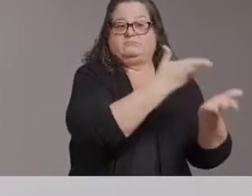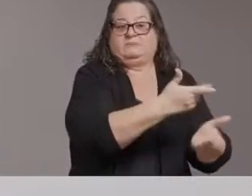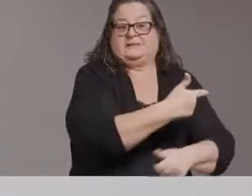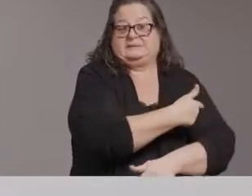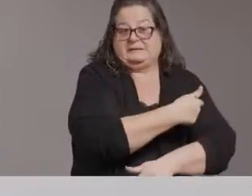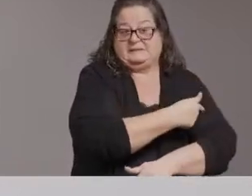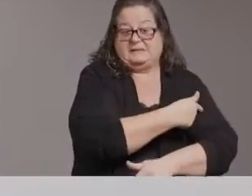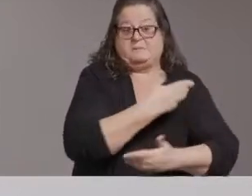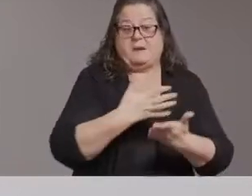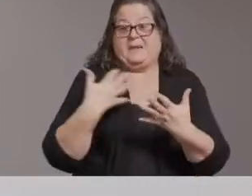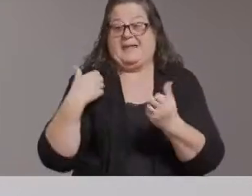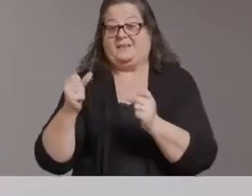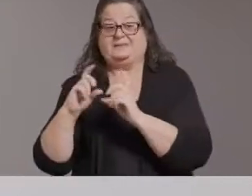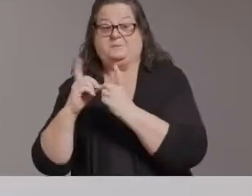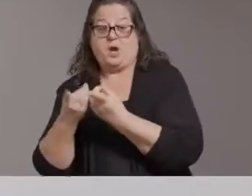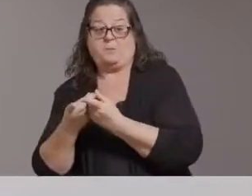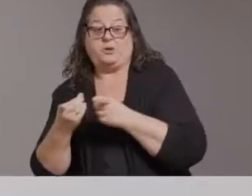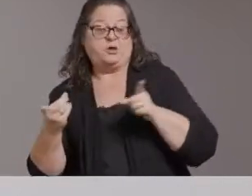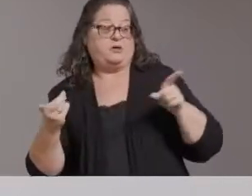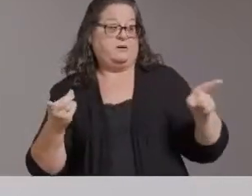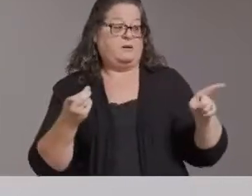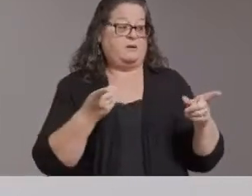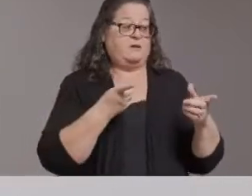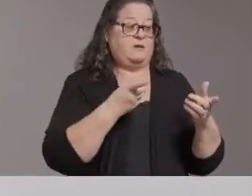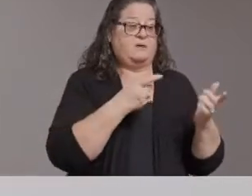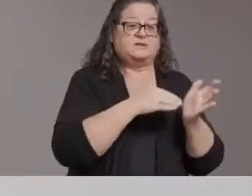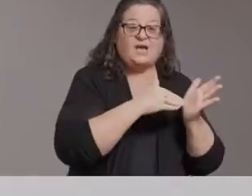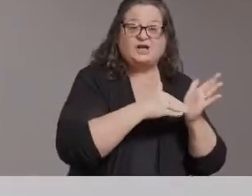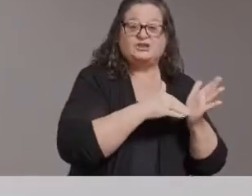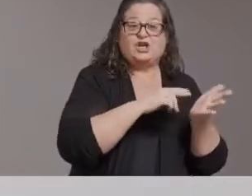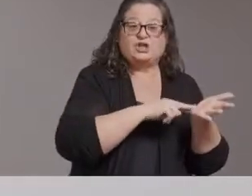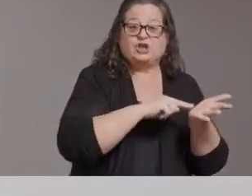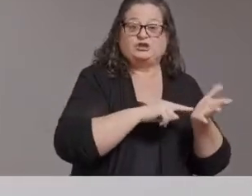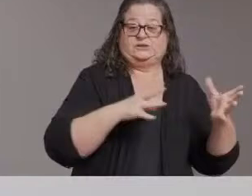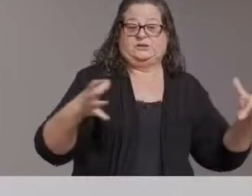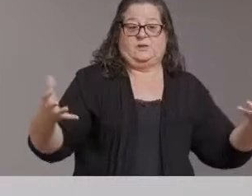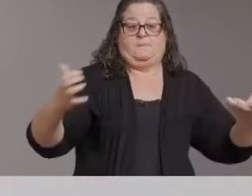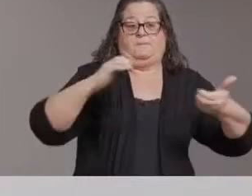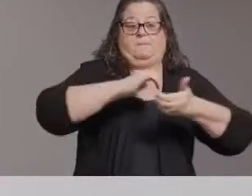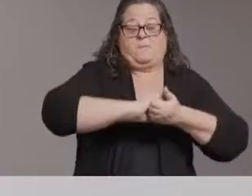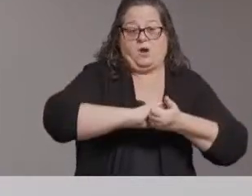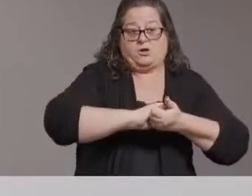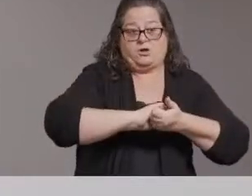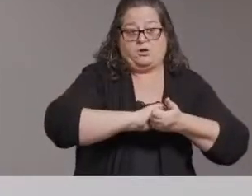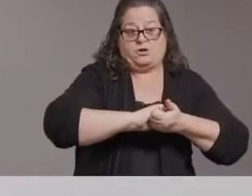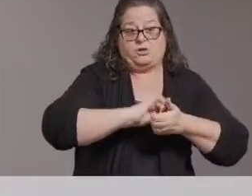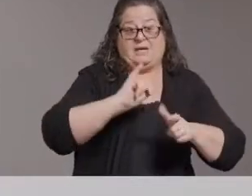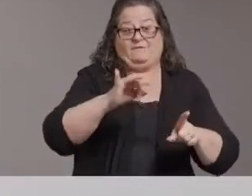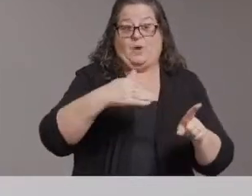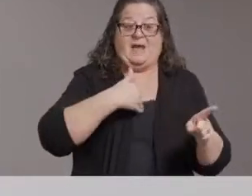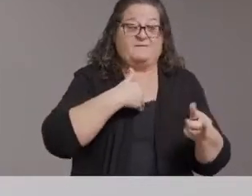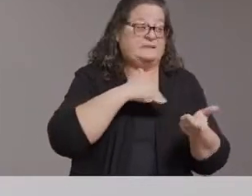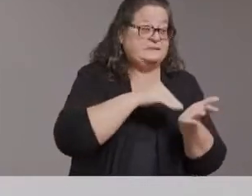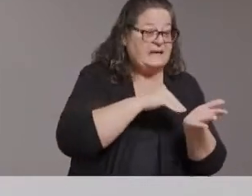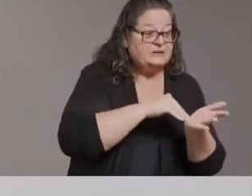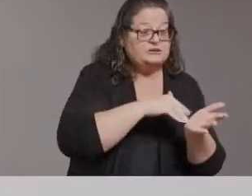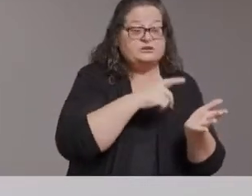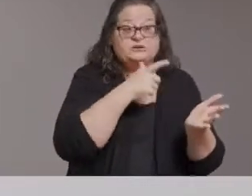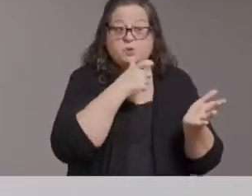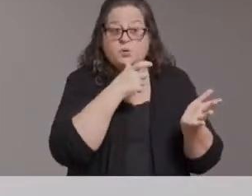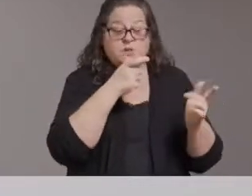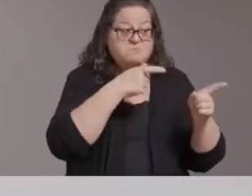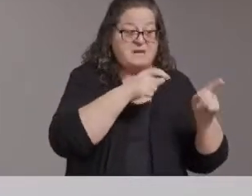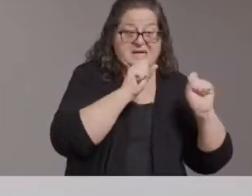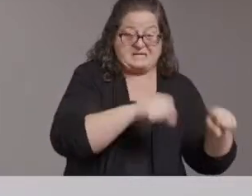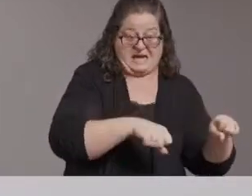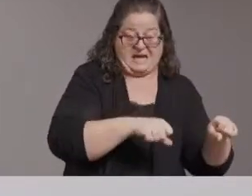who can provide that vaccine, but if you've got a provider and you've got a specific date, You can then work with the county health department